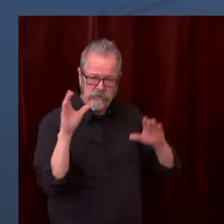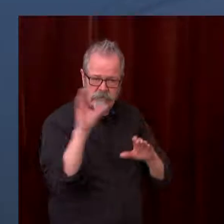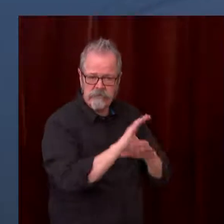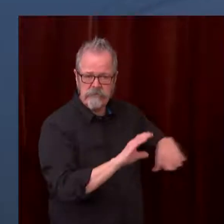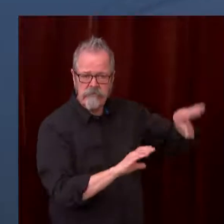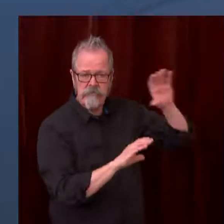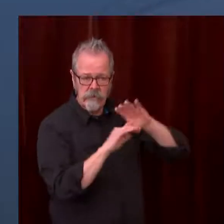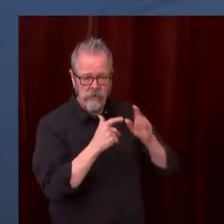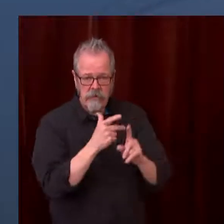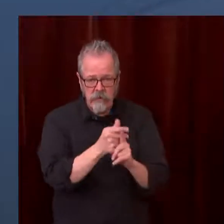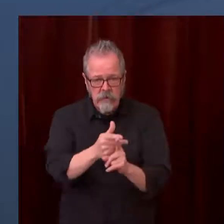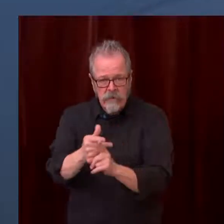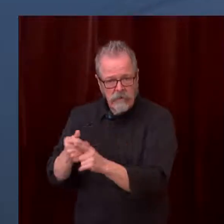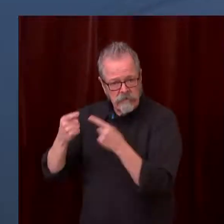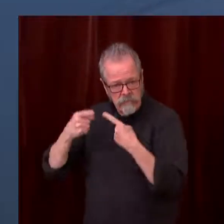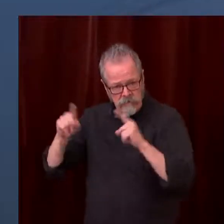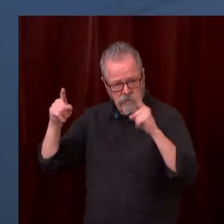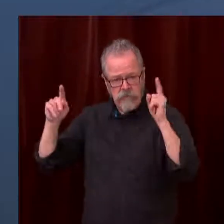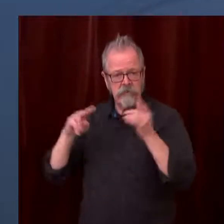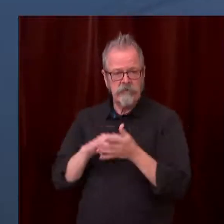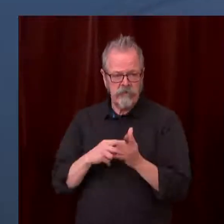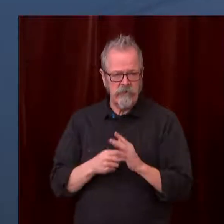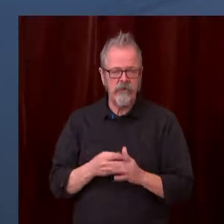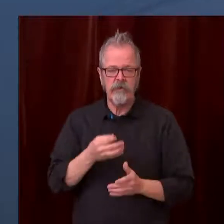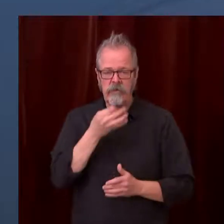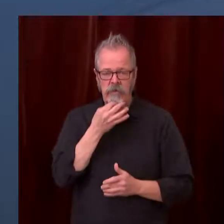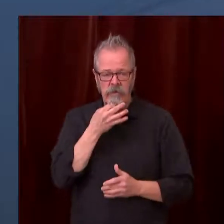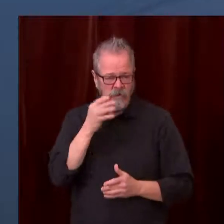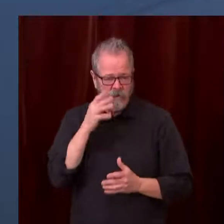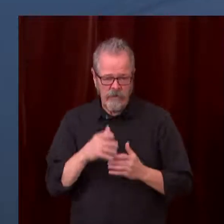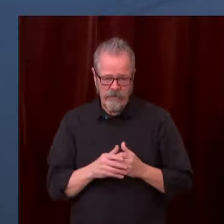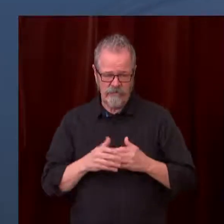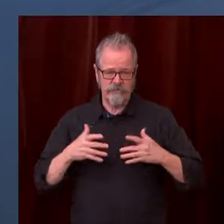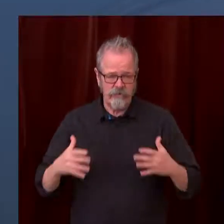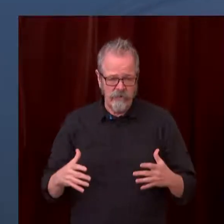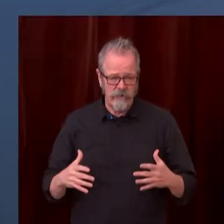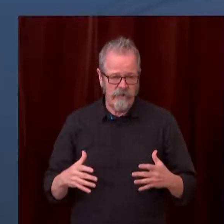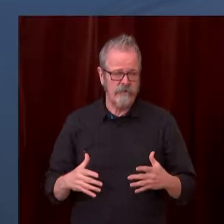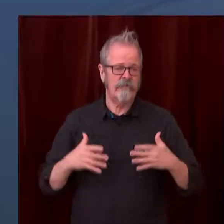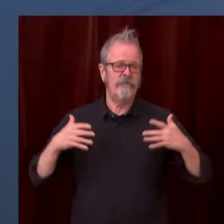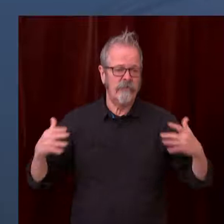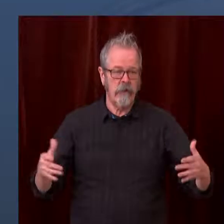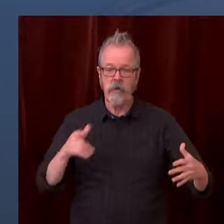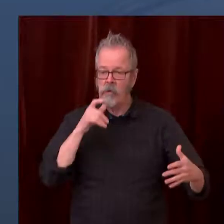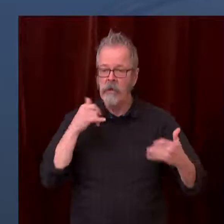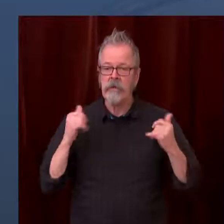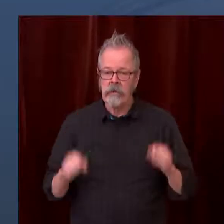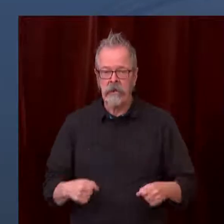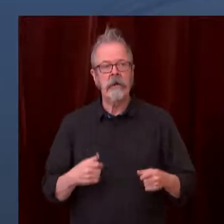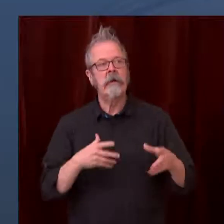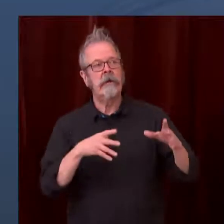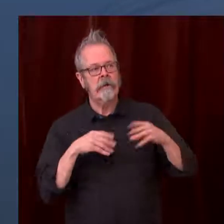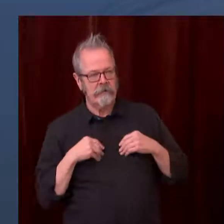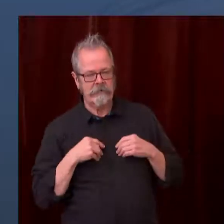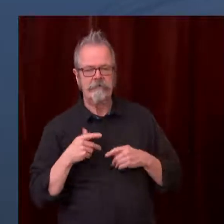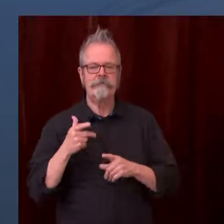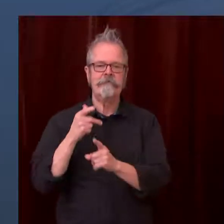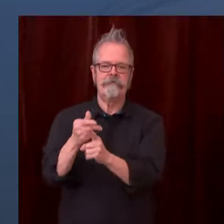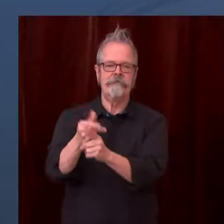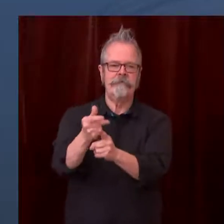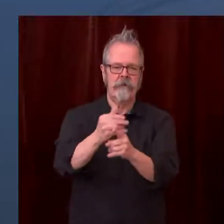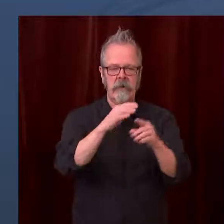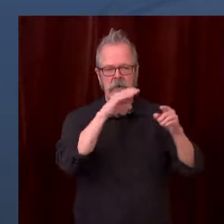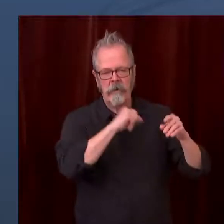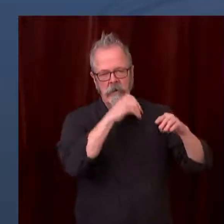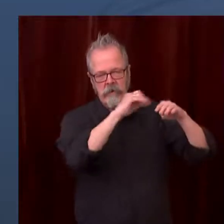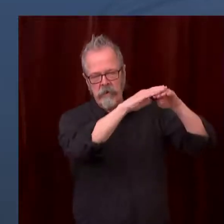On our current trajectory, we expect that on March 22nd, a little less than 3 weeks from today,